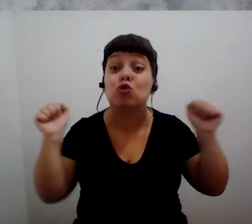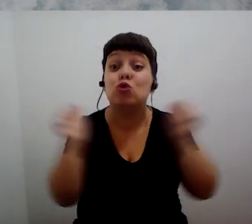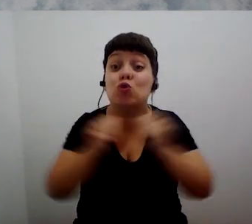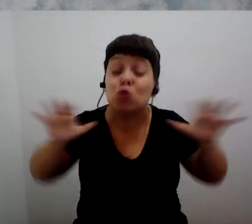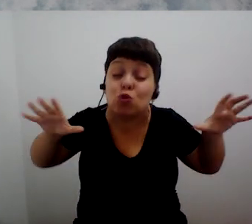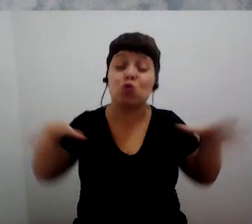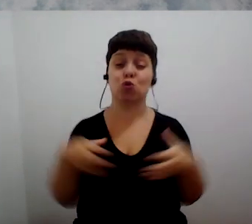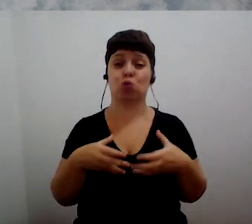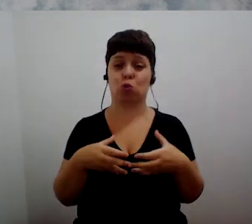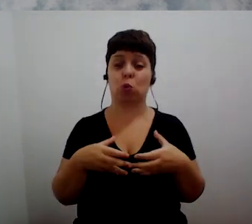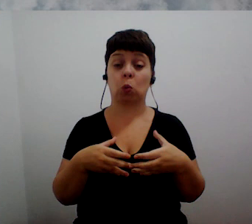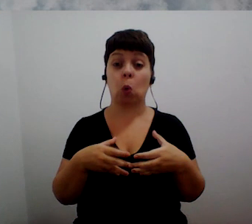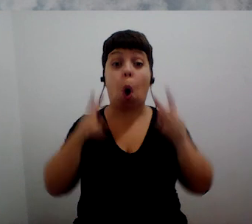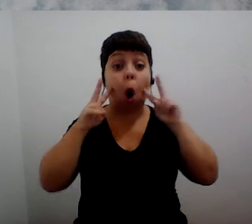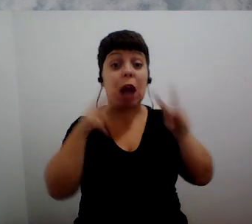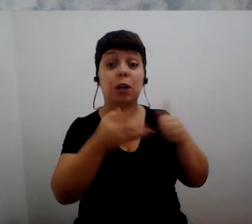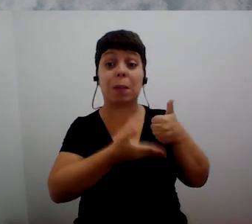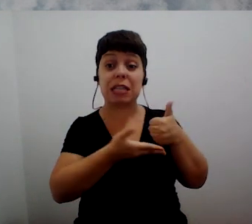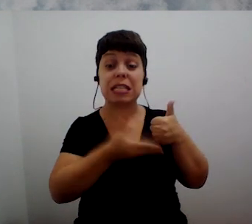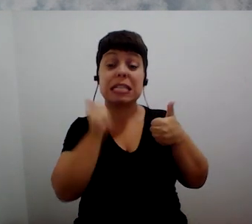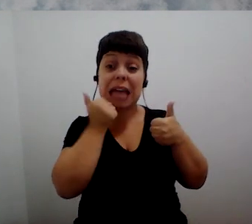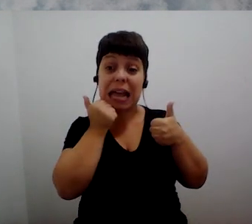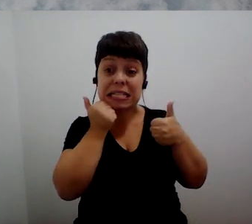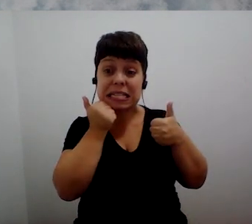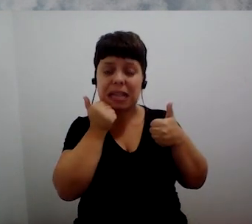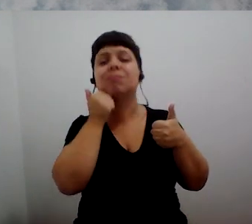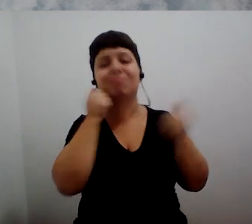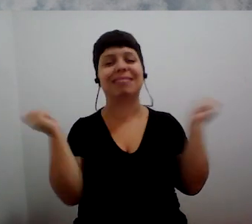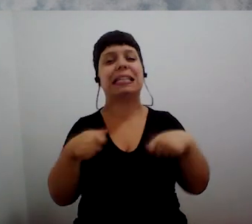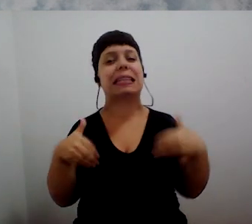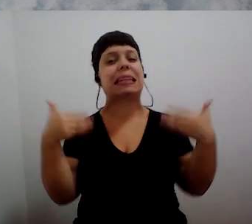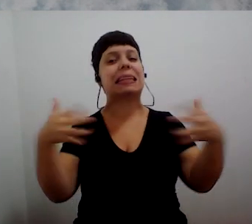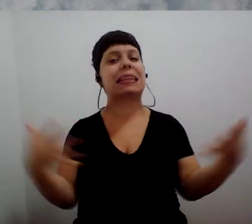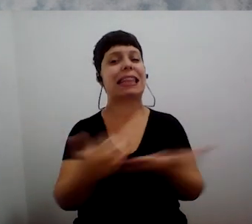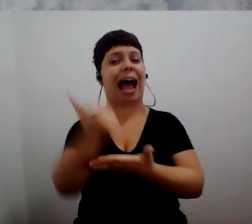can get the goal. So as I said, I wonder that